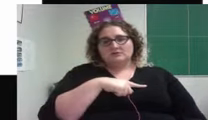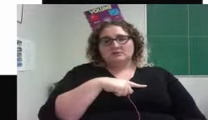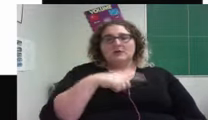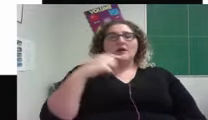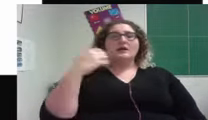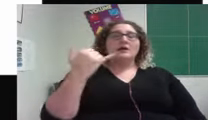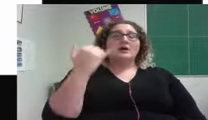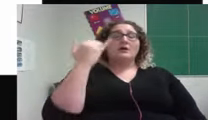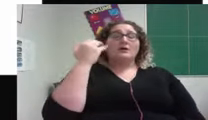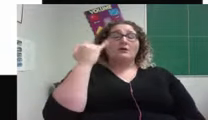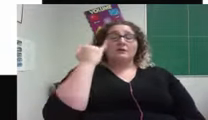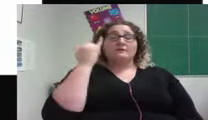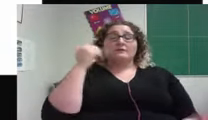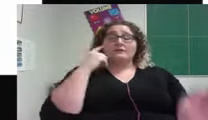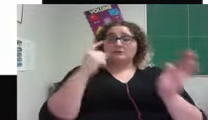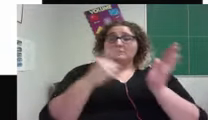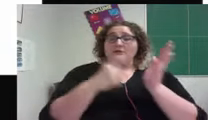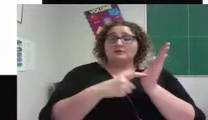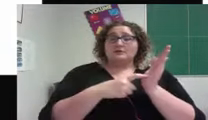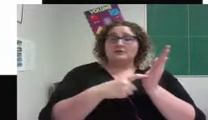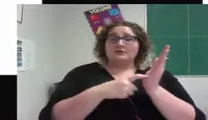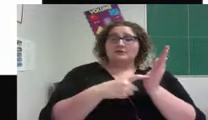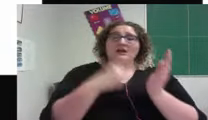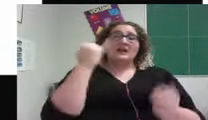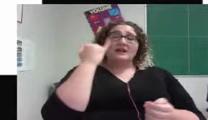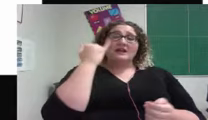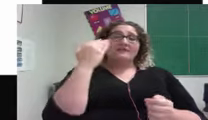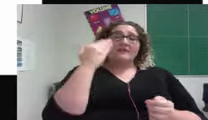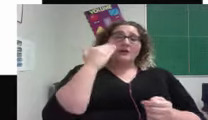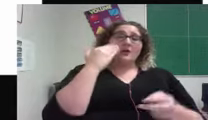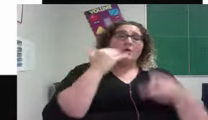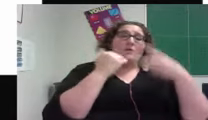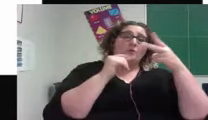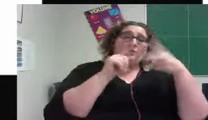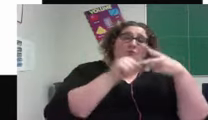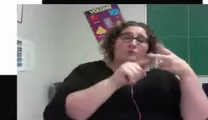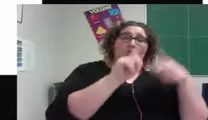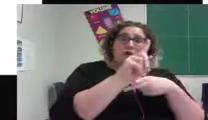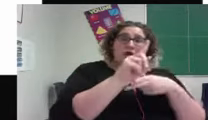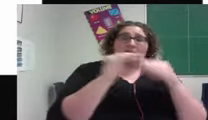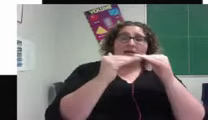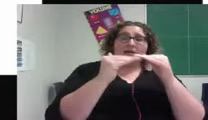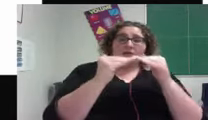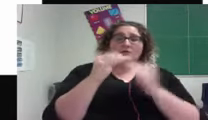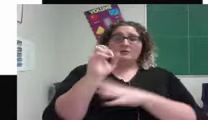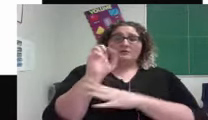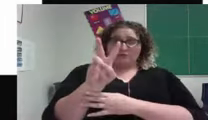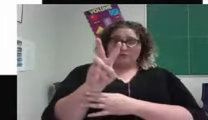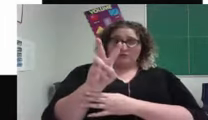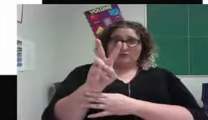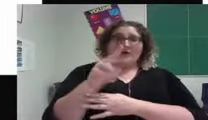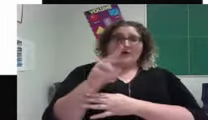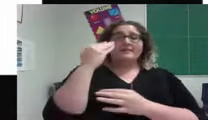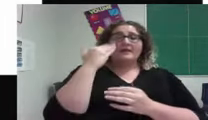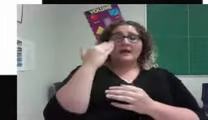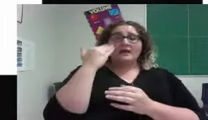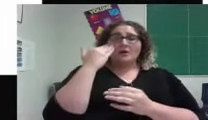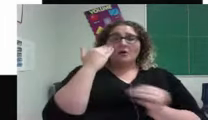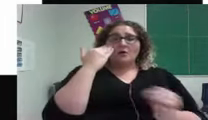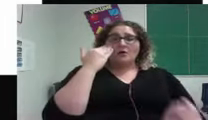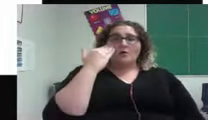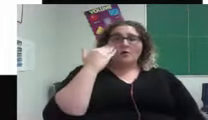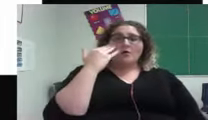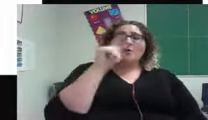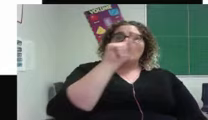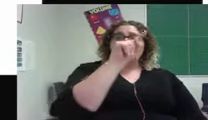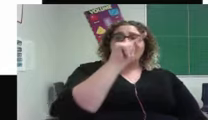2, I know by vertical angles that angle 1 is also congruent to angle 3. I know again by vertical angles that